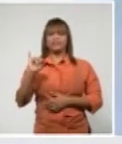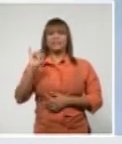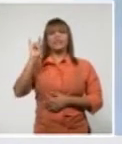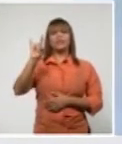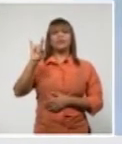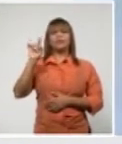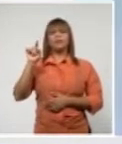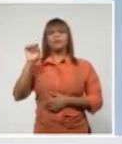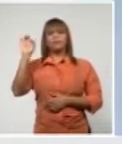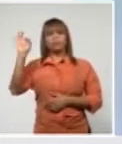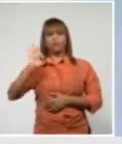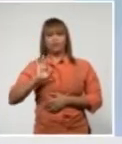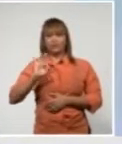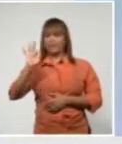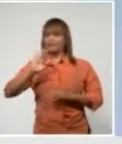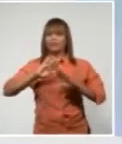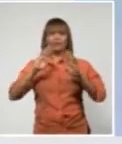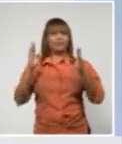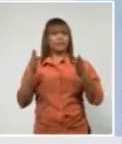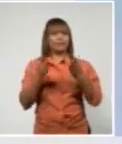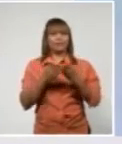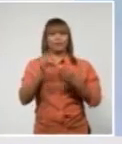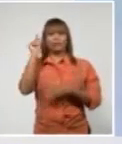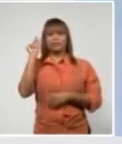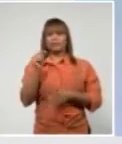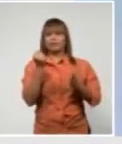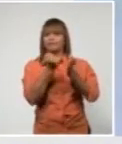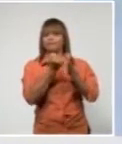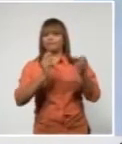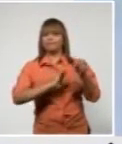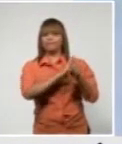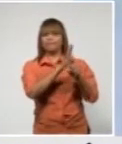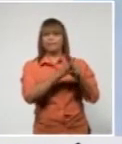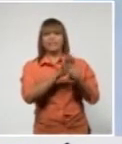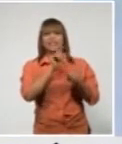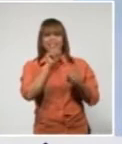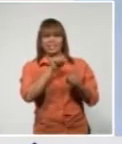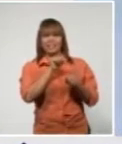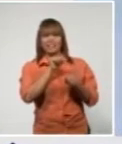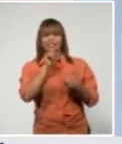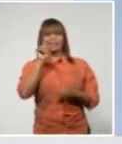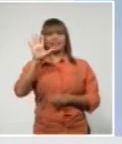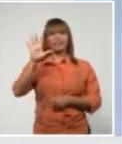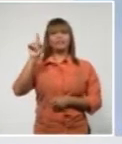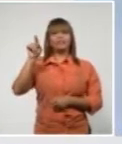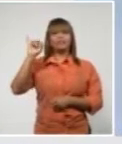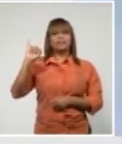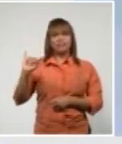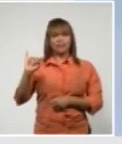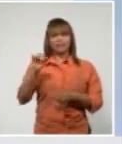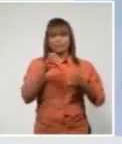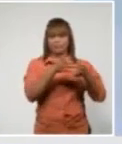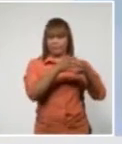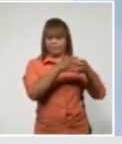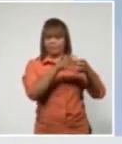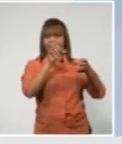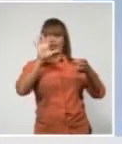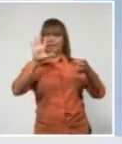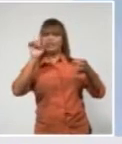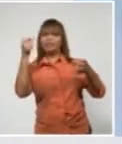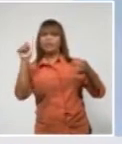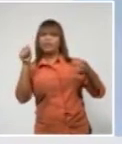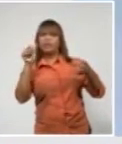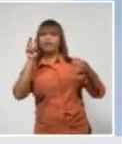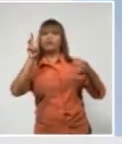these, 510, or 98.8%, are clinically stable. Yesterday,